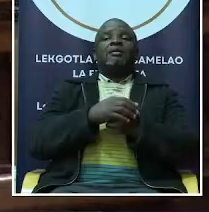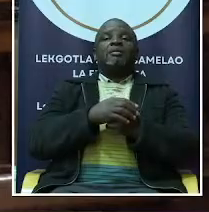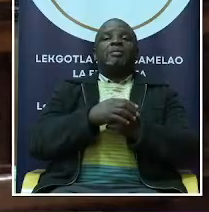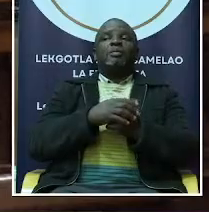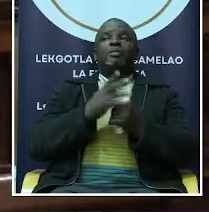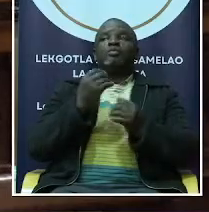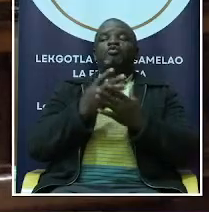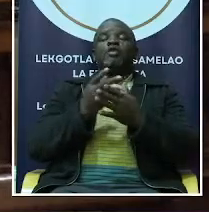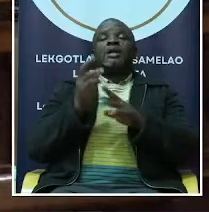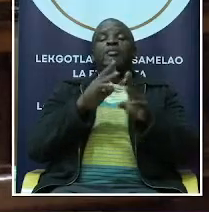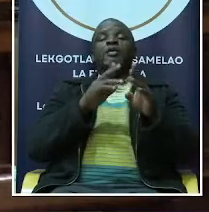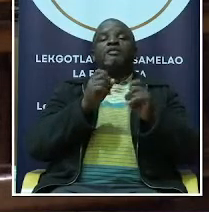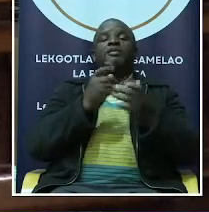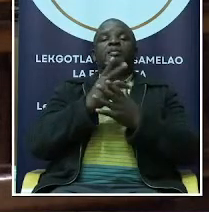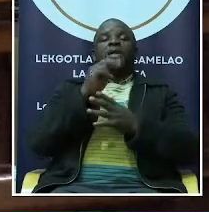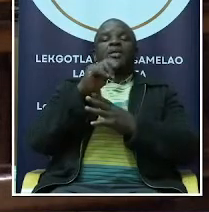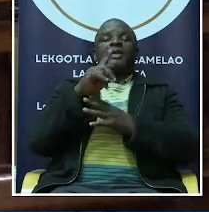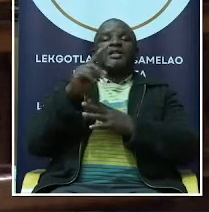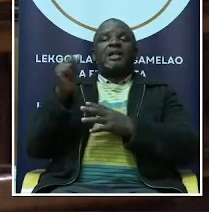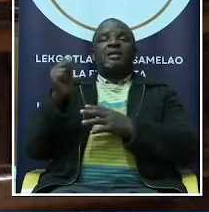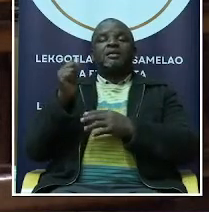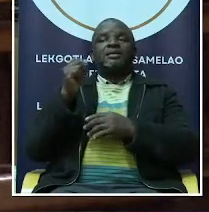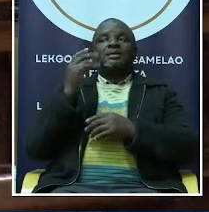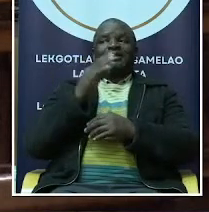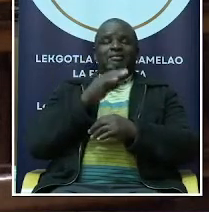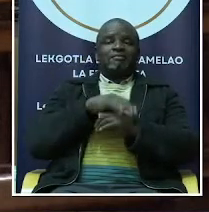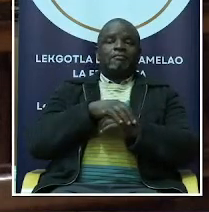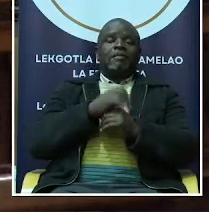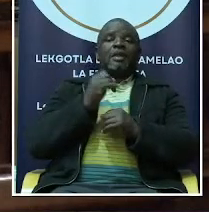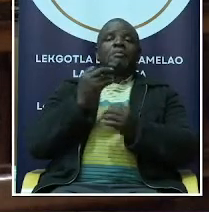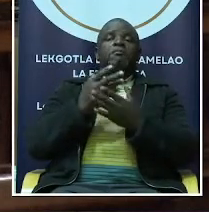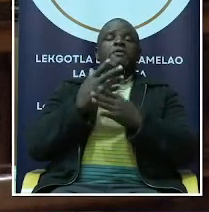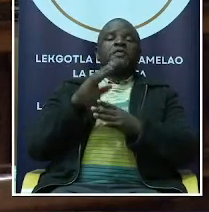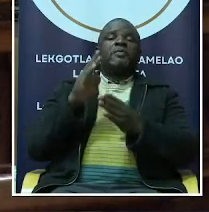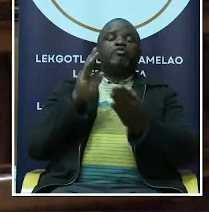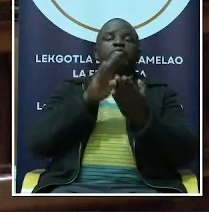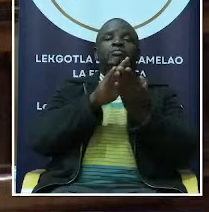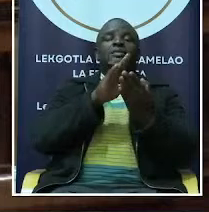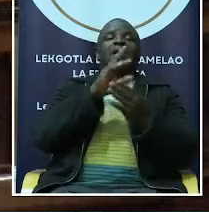the report given by the NYDA said that it approached the